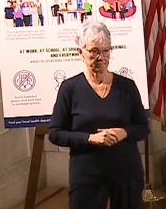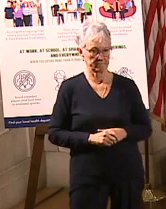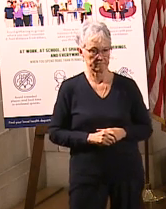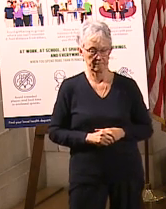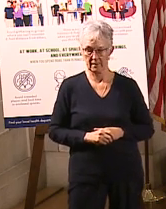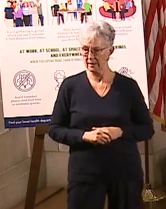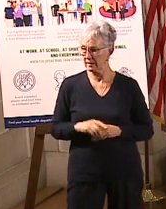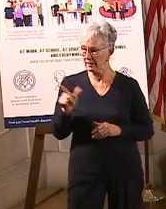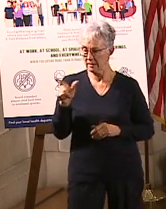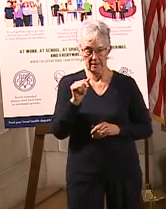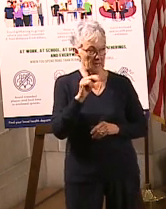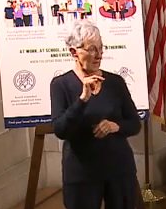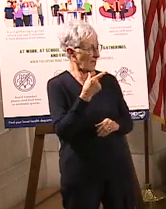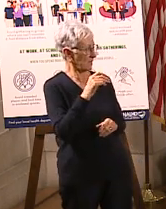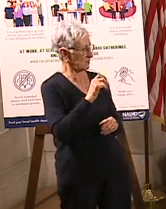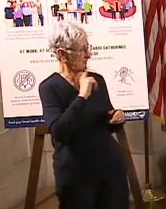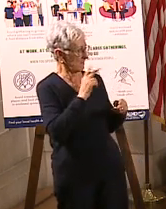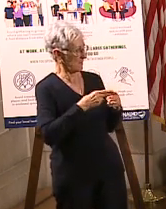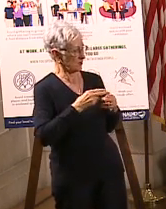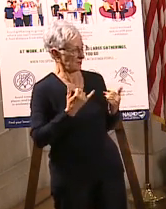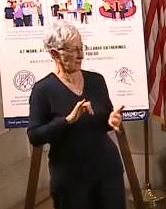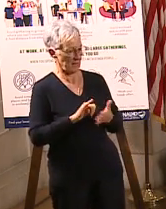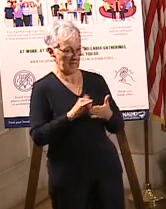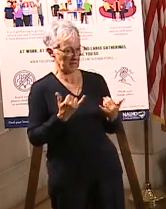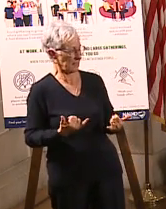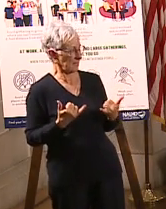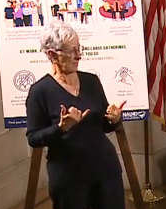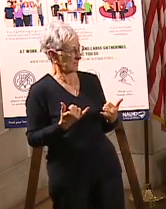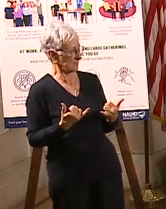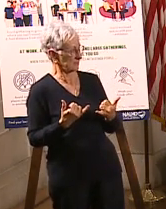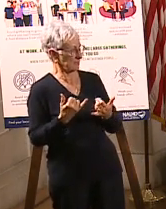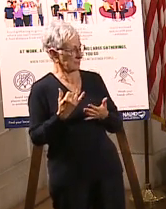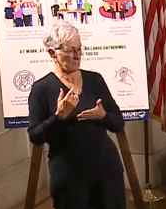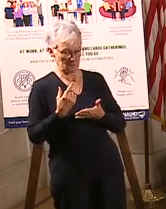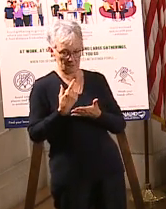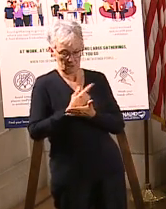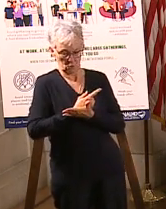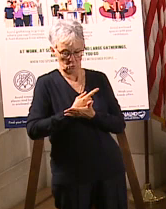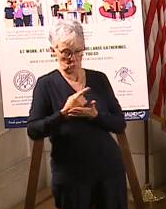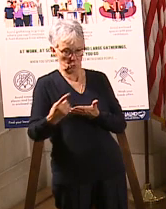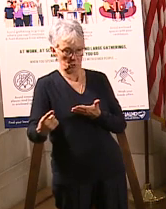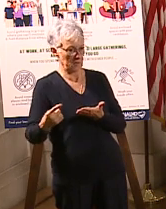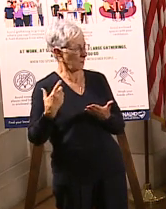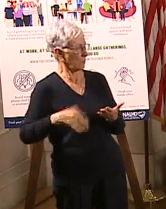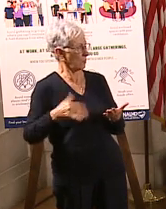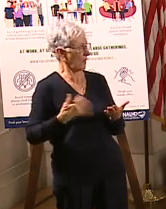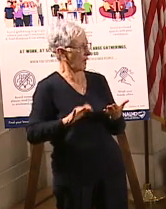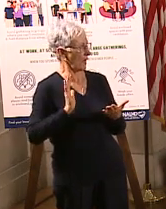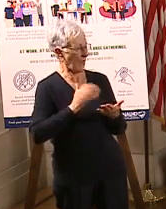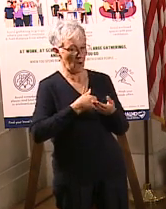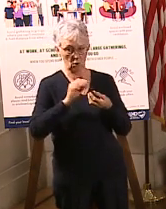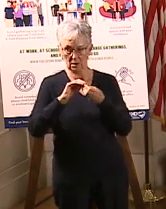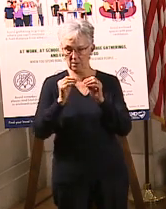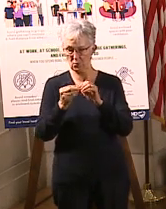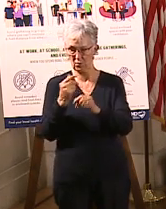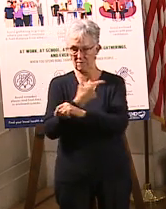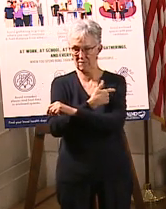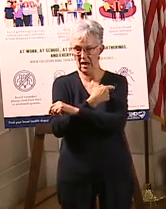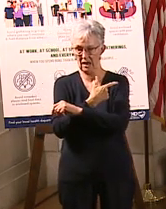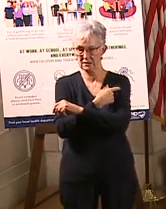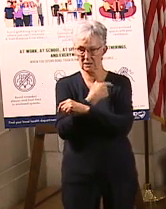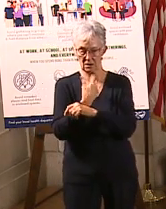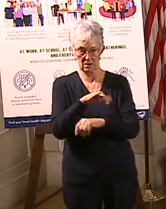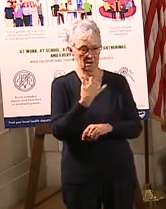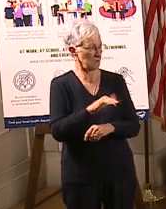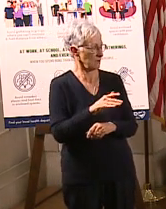big for Nebraska. And here's the previous weeks, here's last week. You can see that the number of vaccines ramping up